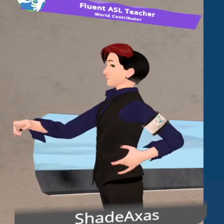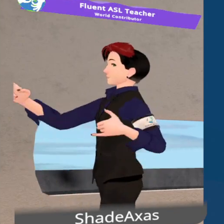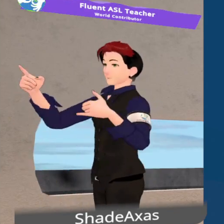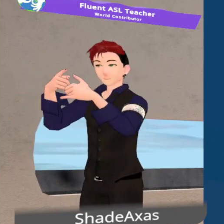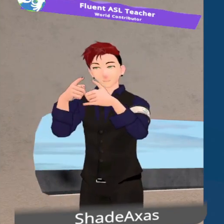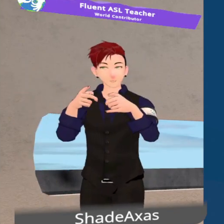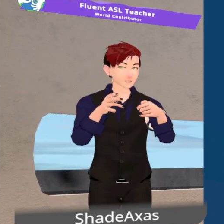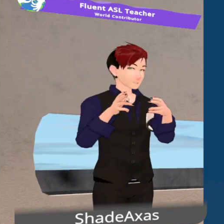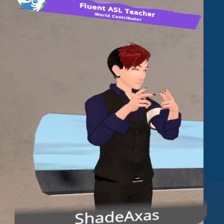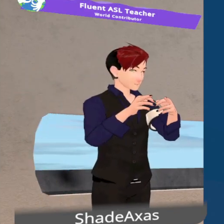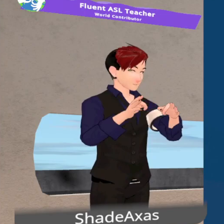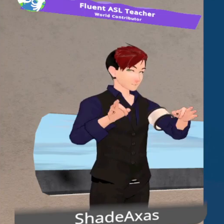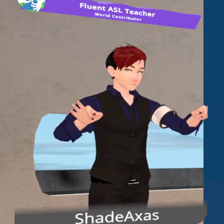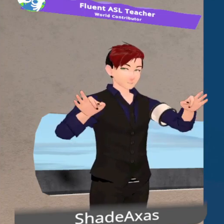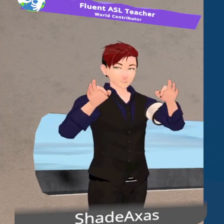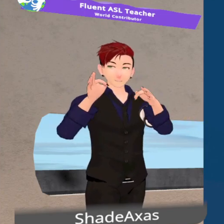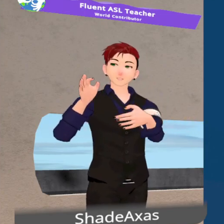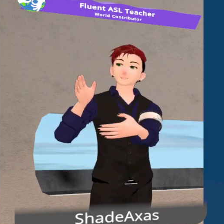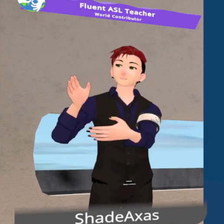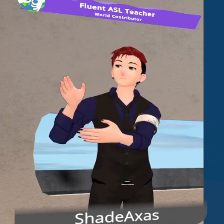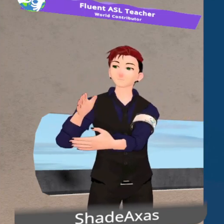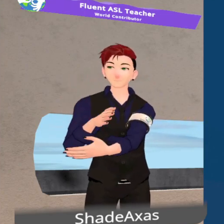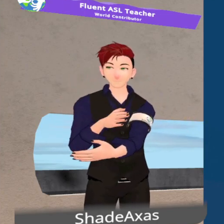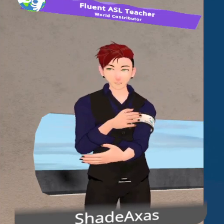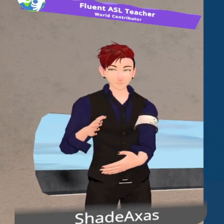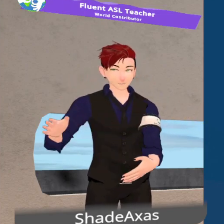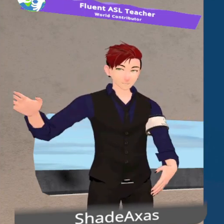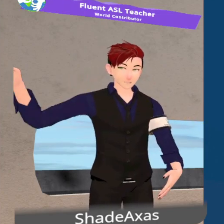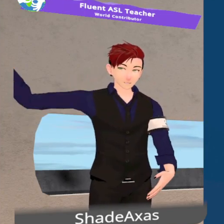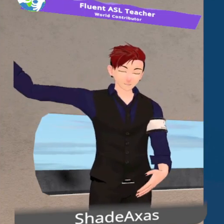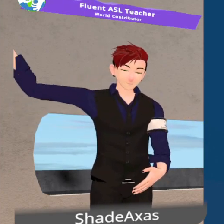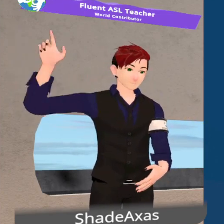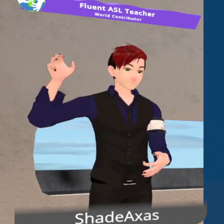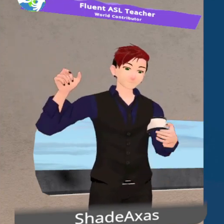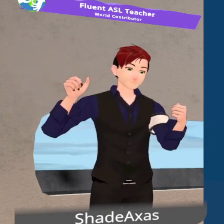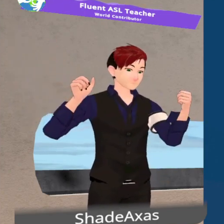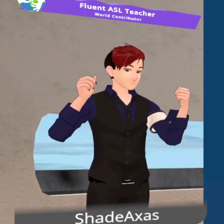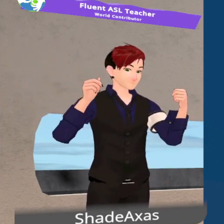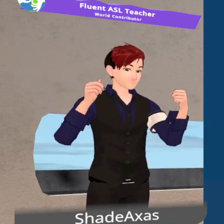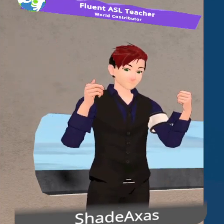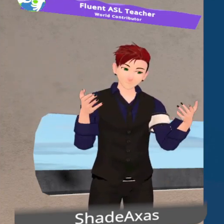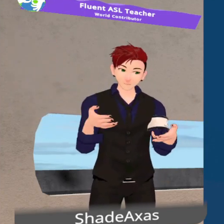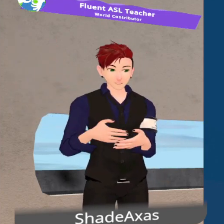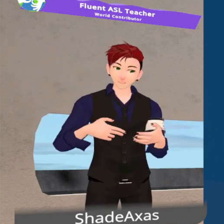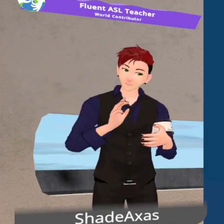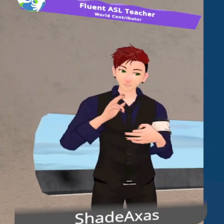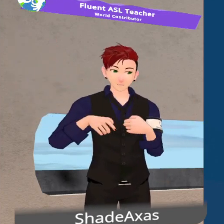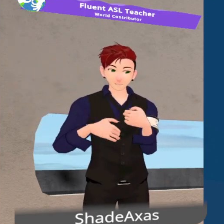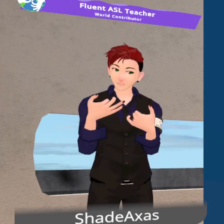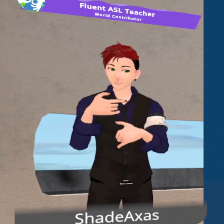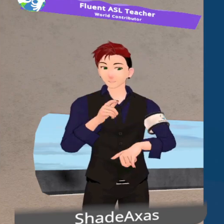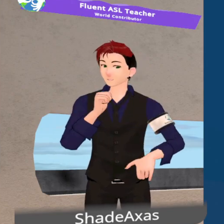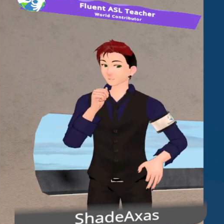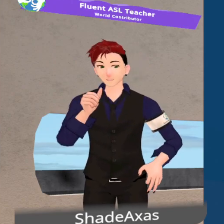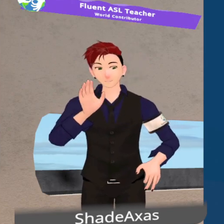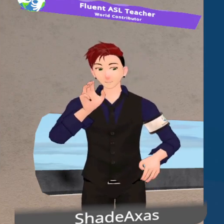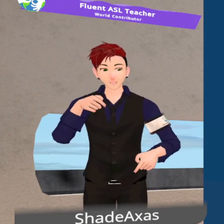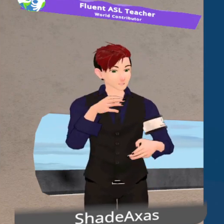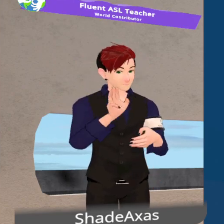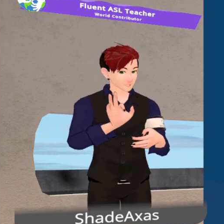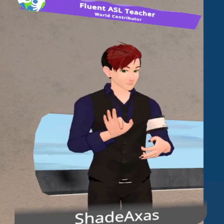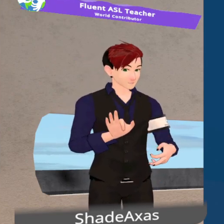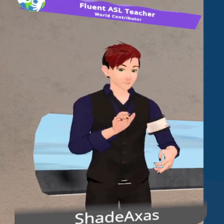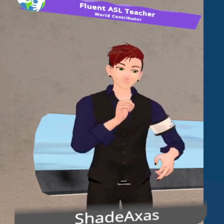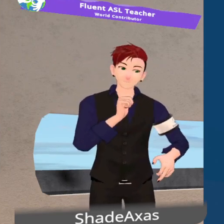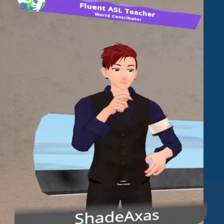So the absolute first one, and very, very important one, is spectrum. A lot of the things we're talking about today is